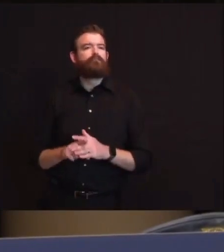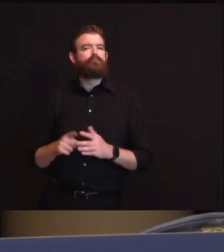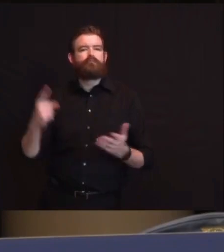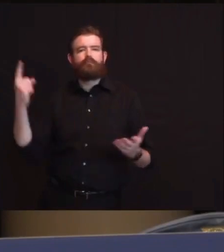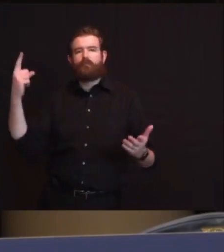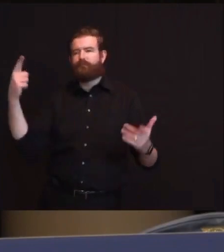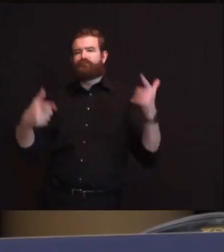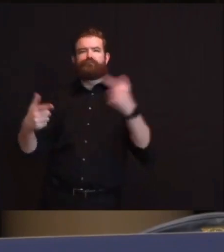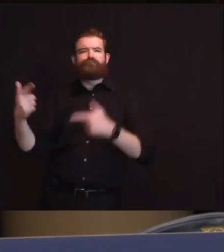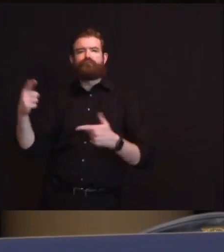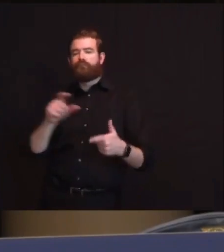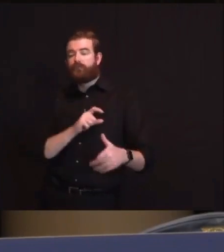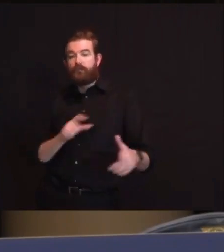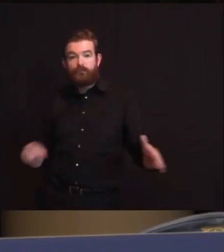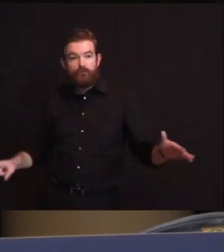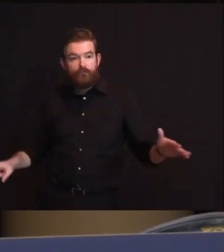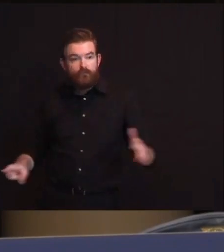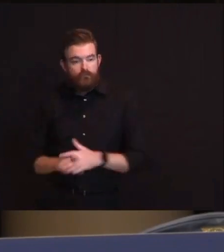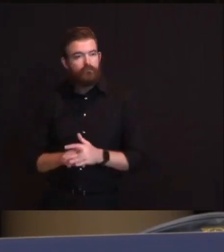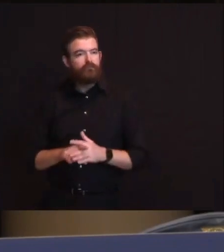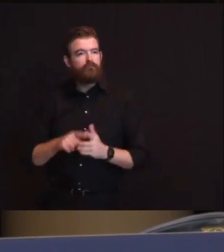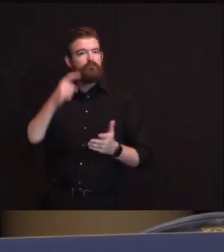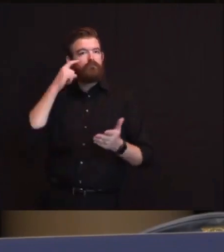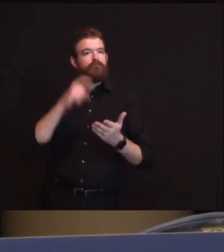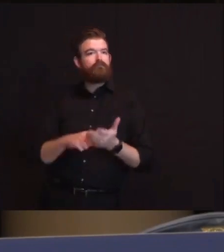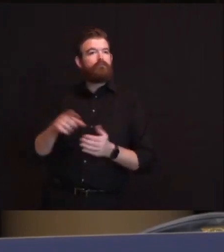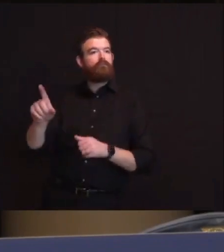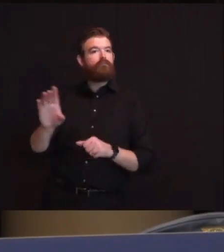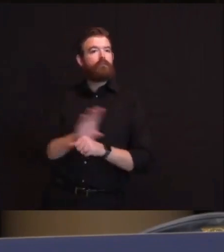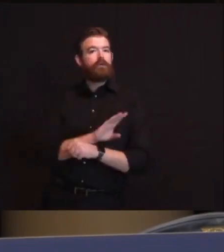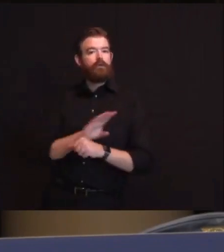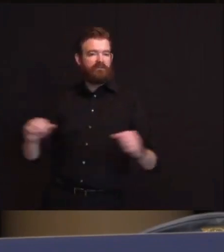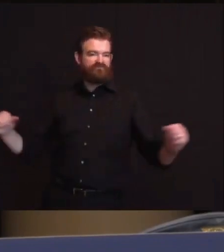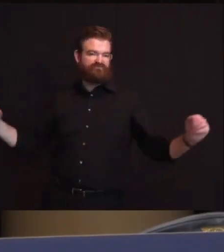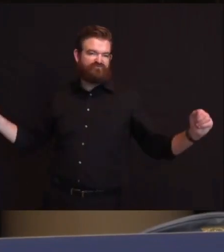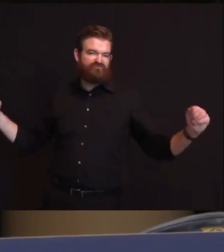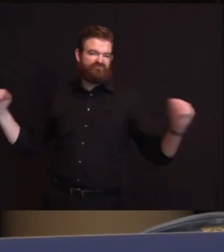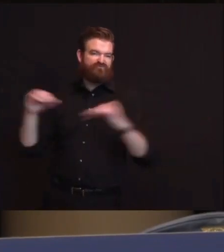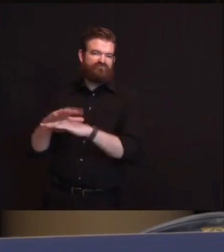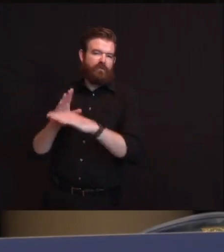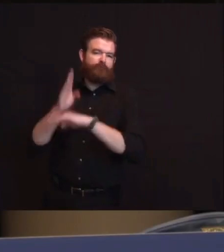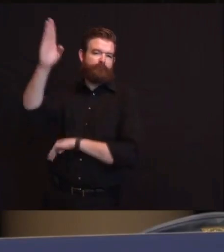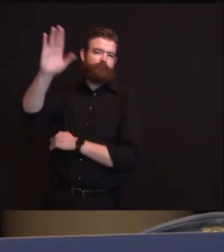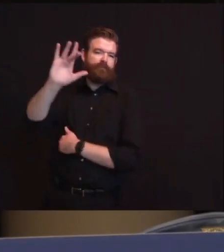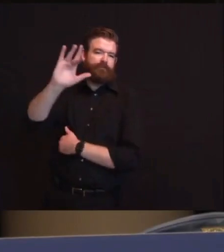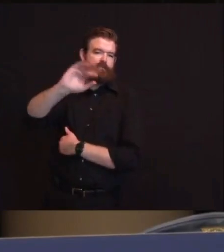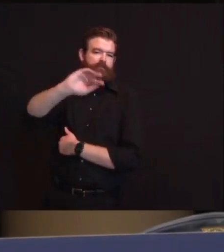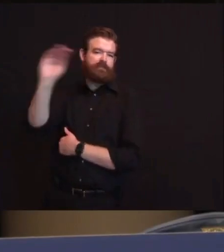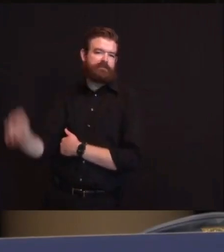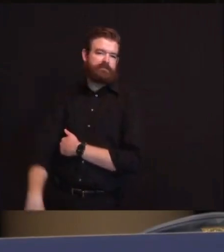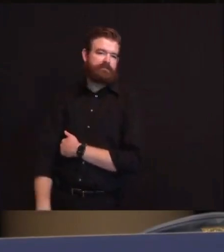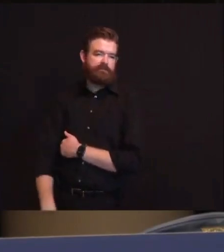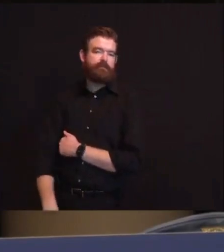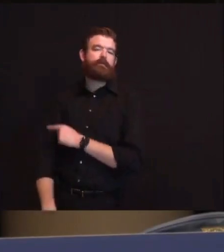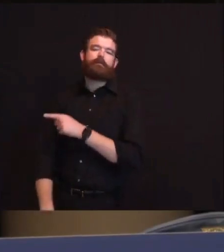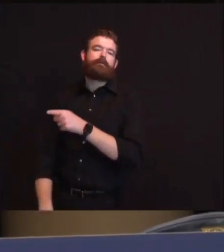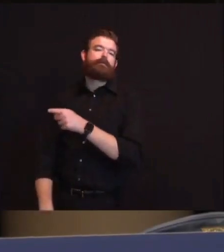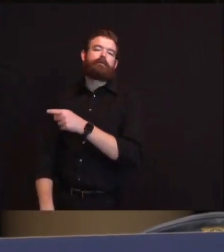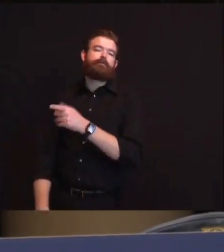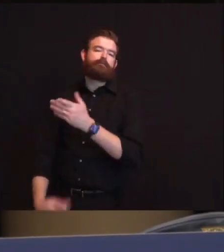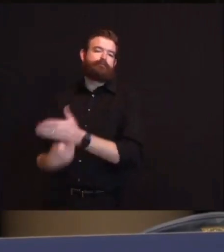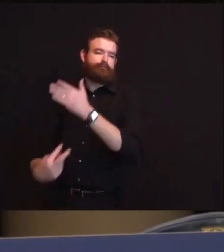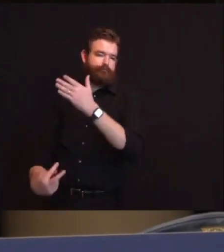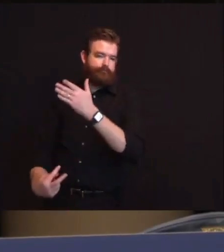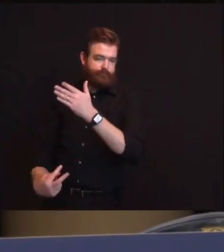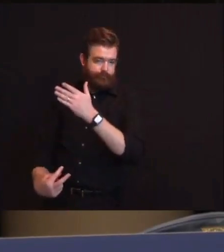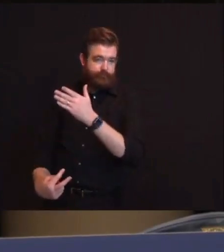the establishment was well beyond the 25% capacity. With regards to our forest fire